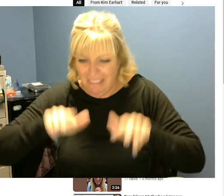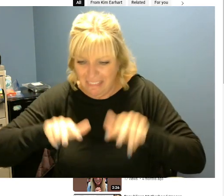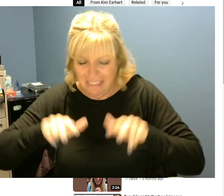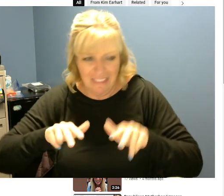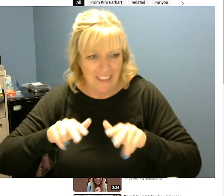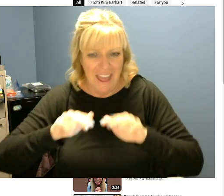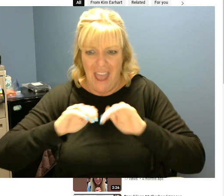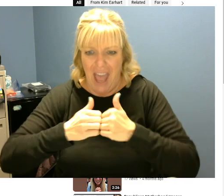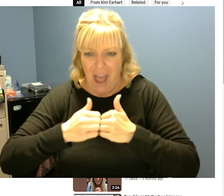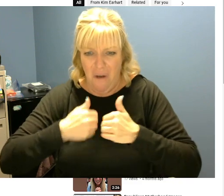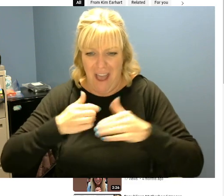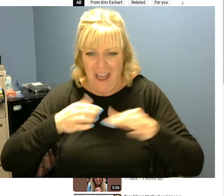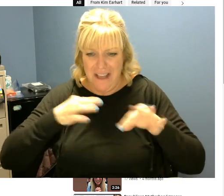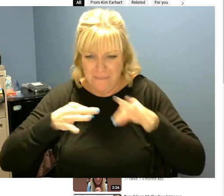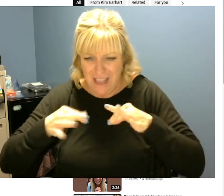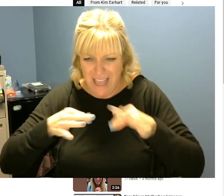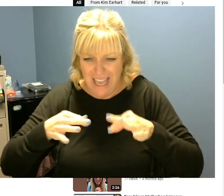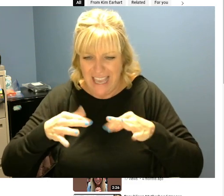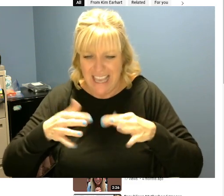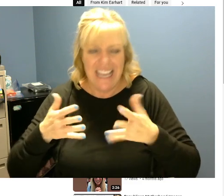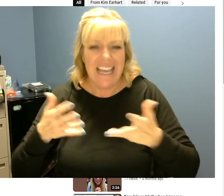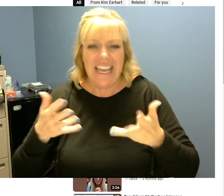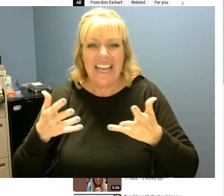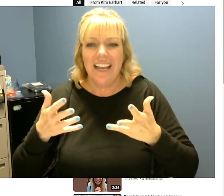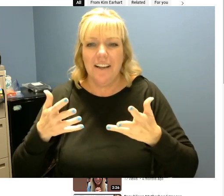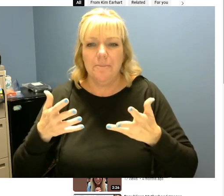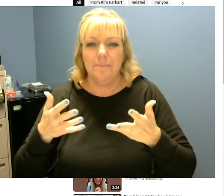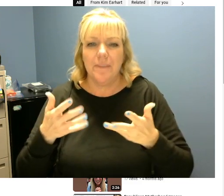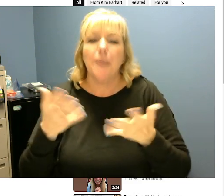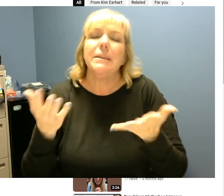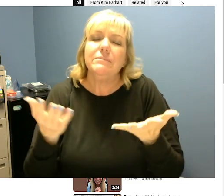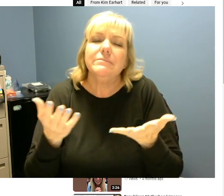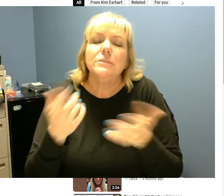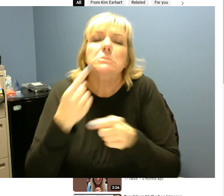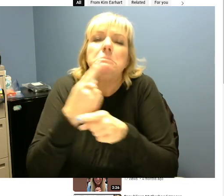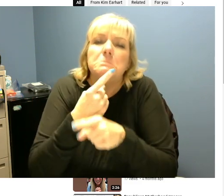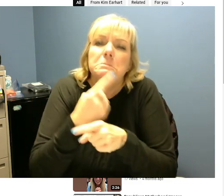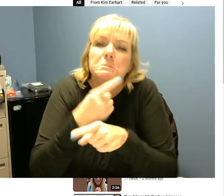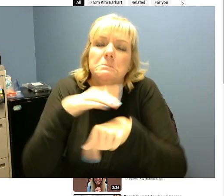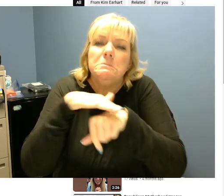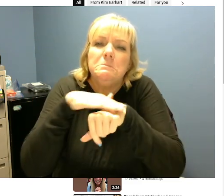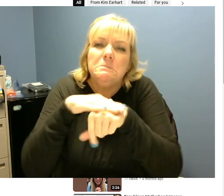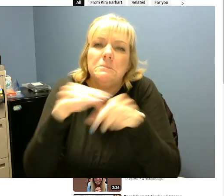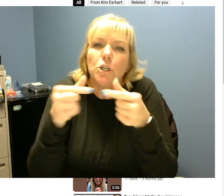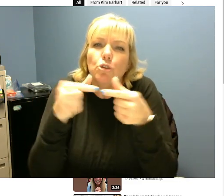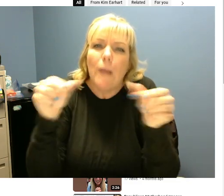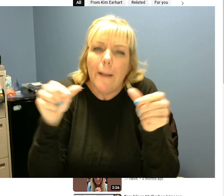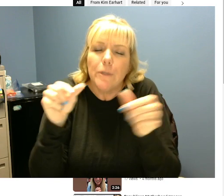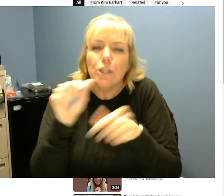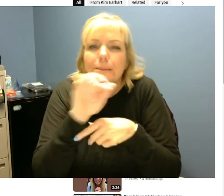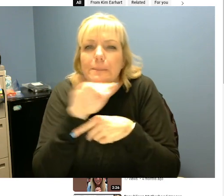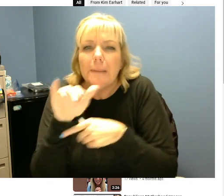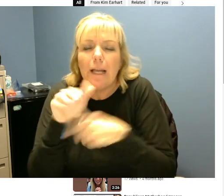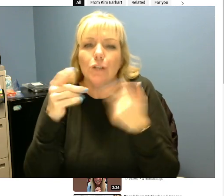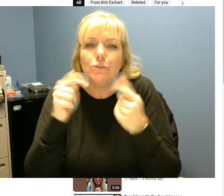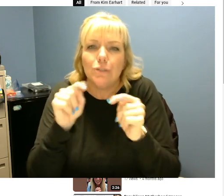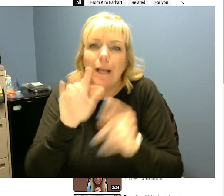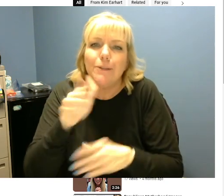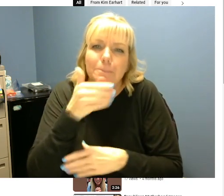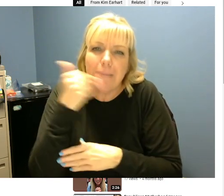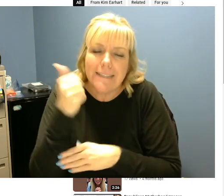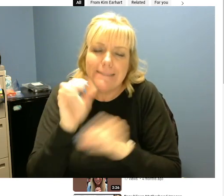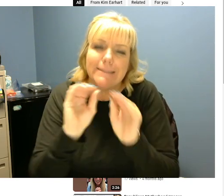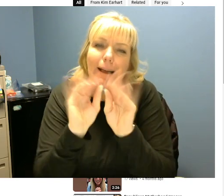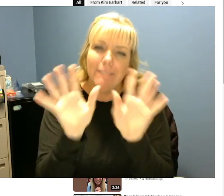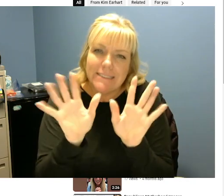gosh, you do need to use standards of grammar and spelling, obviously,